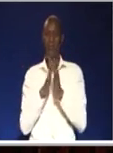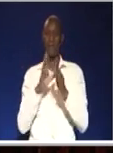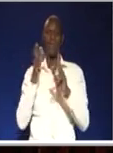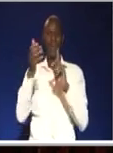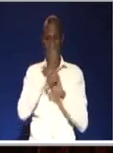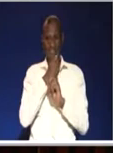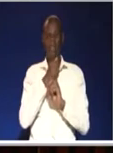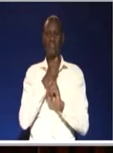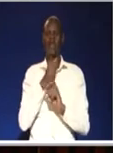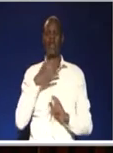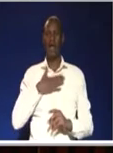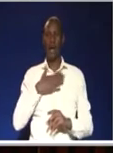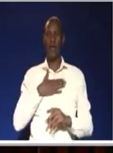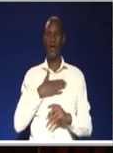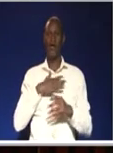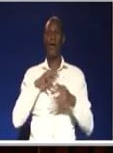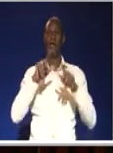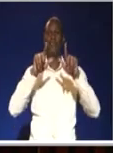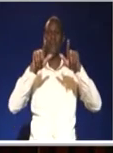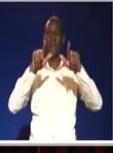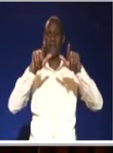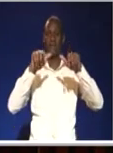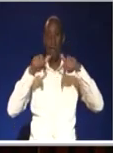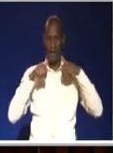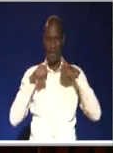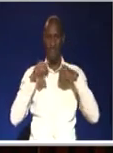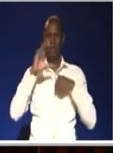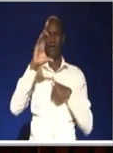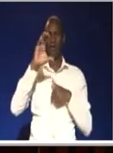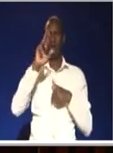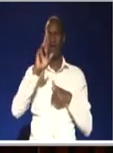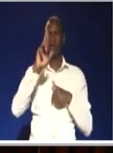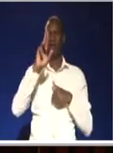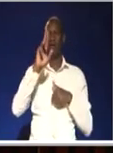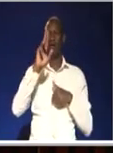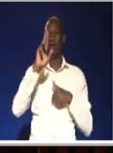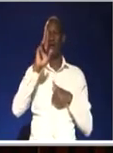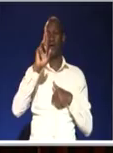get our demand curve. So we move together.